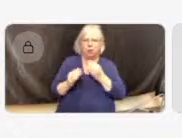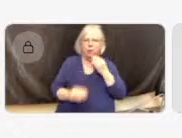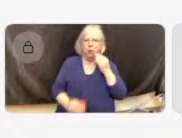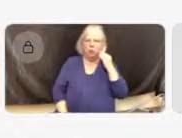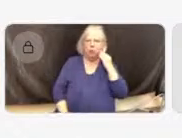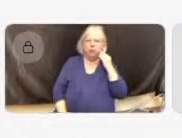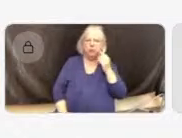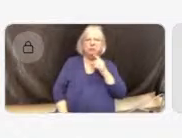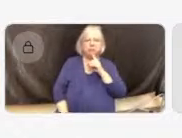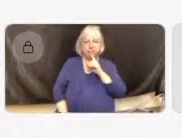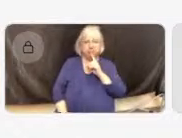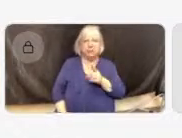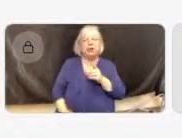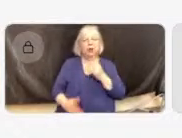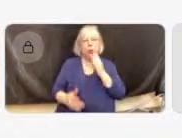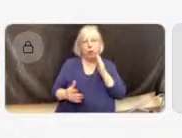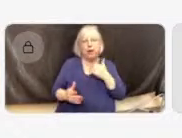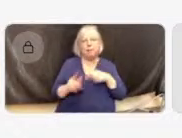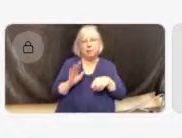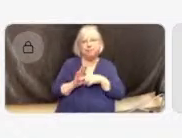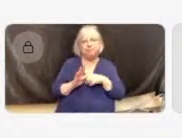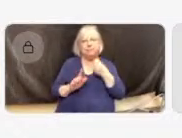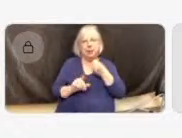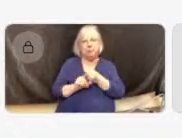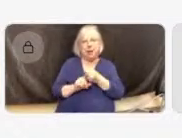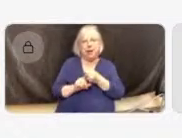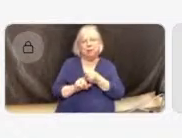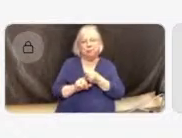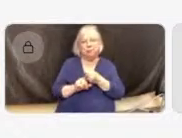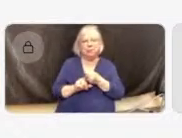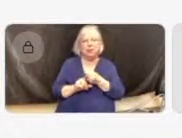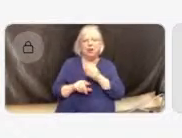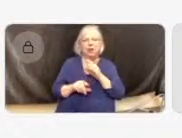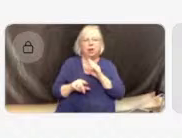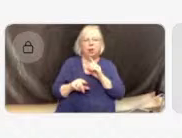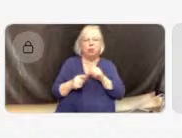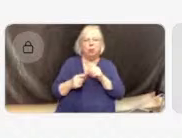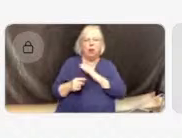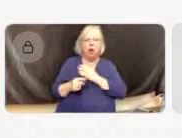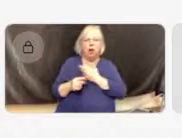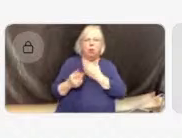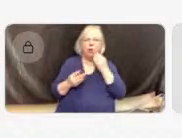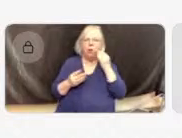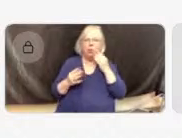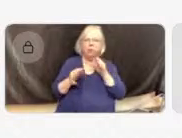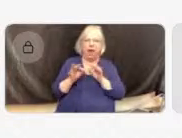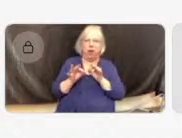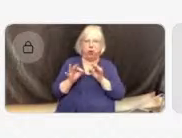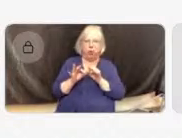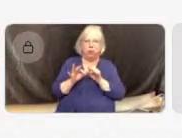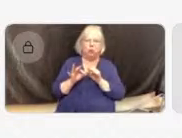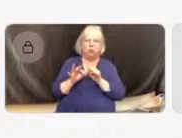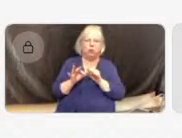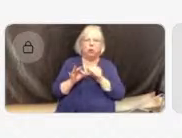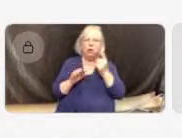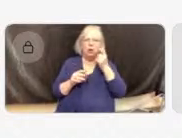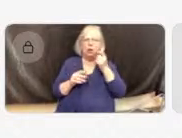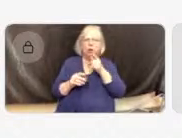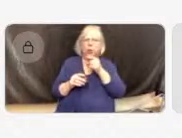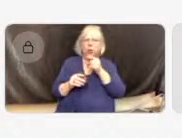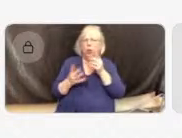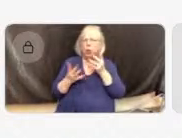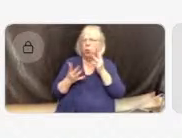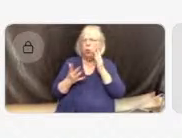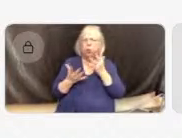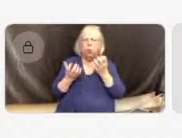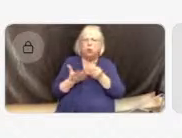Definitely, there's going to be an impact to the value of the property, because who is going to want